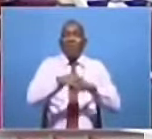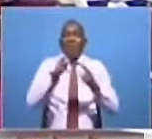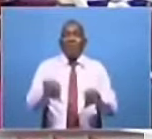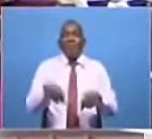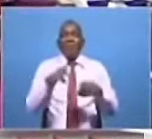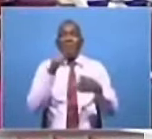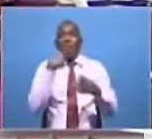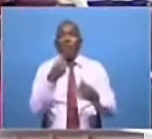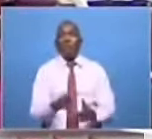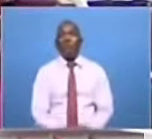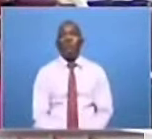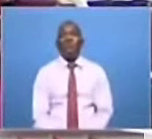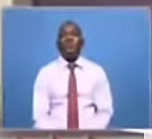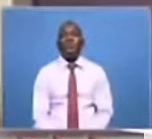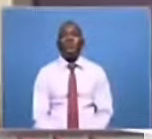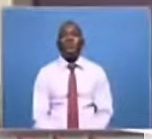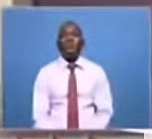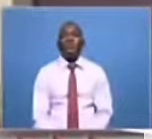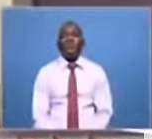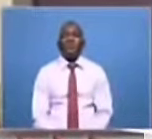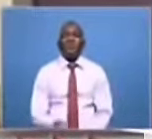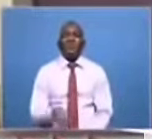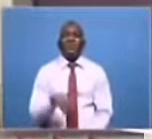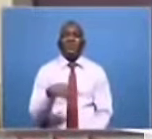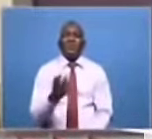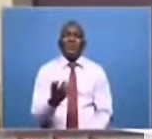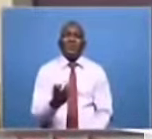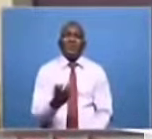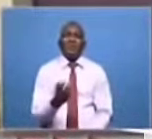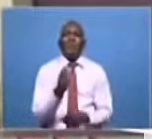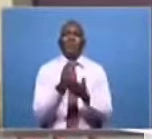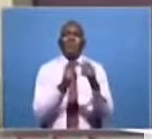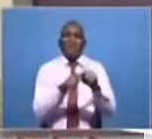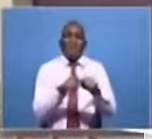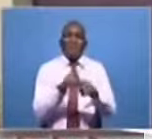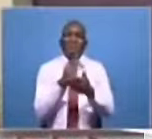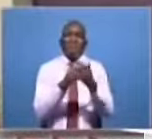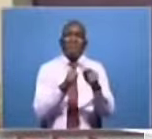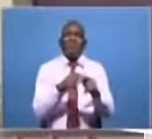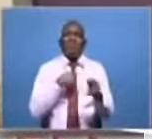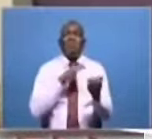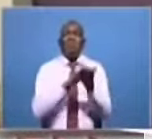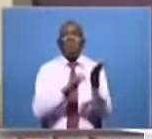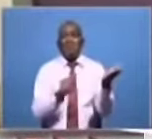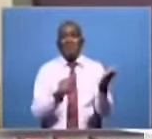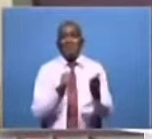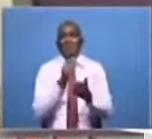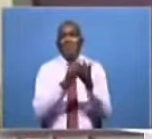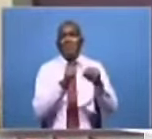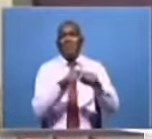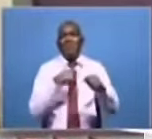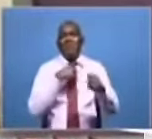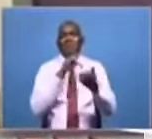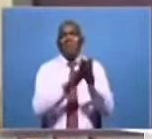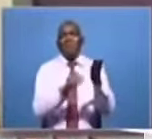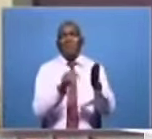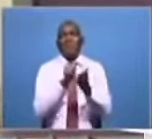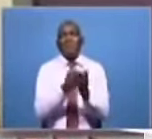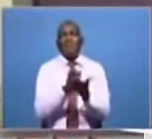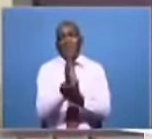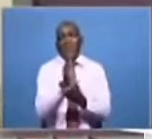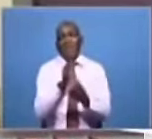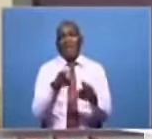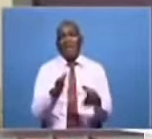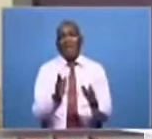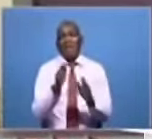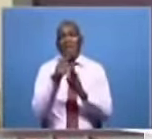clients? Well, my lords, in circumstances like this, I believe that it is in order and